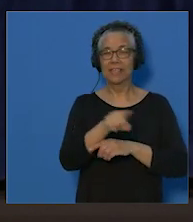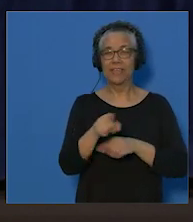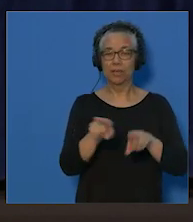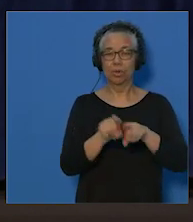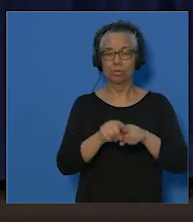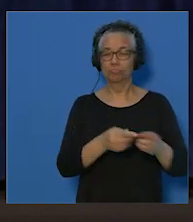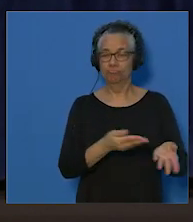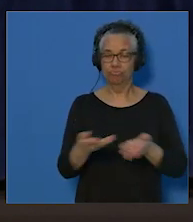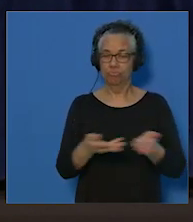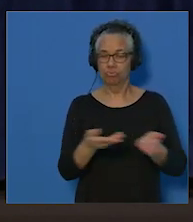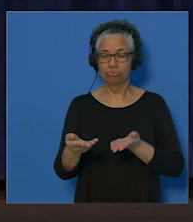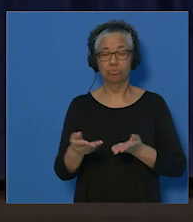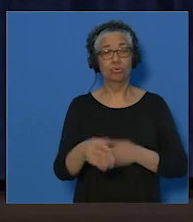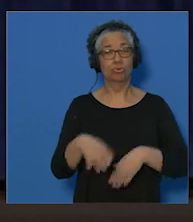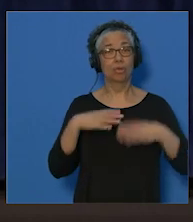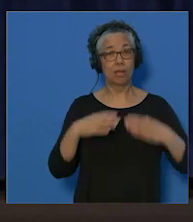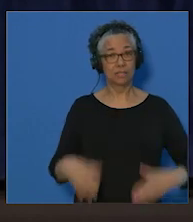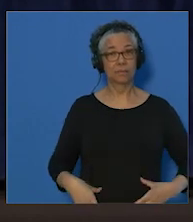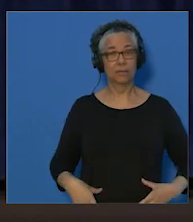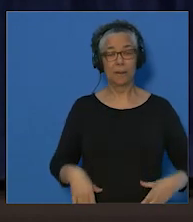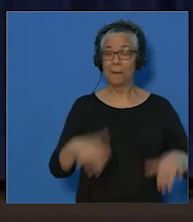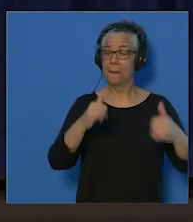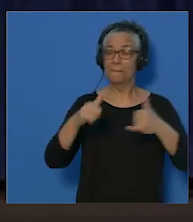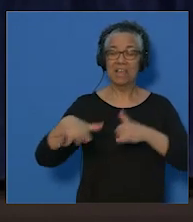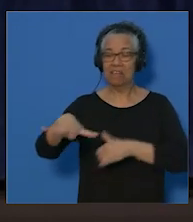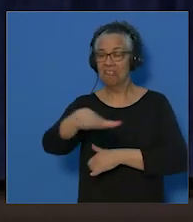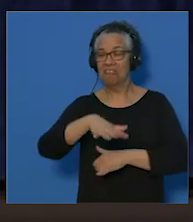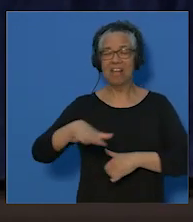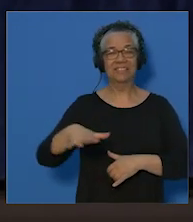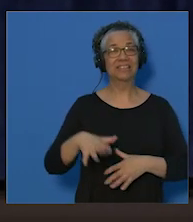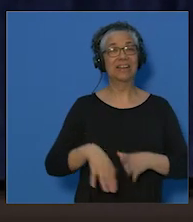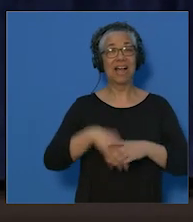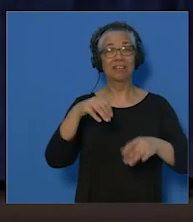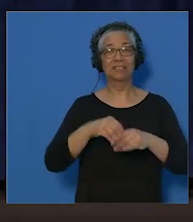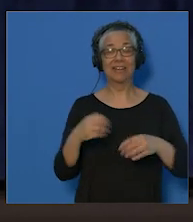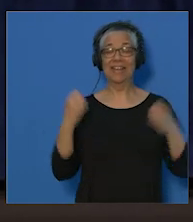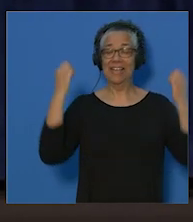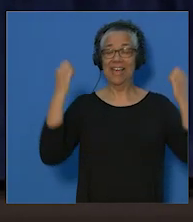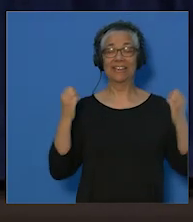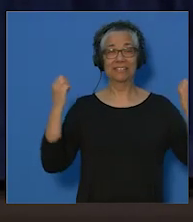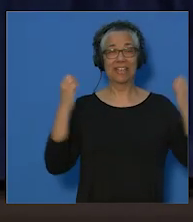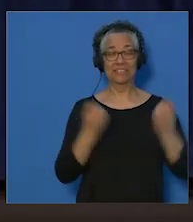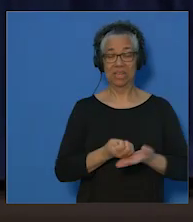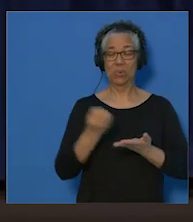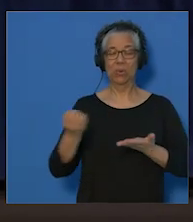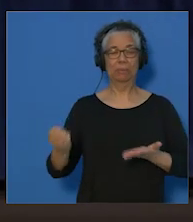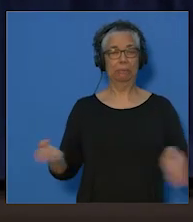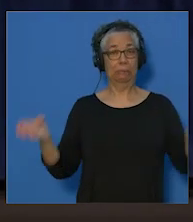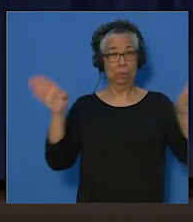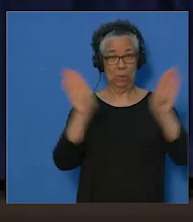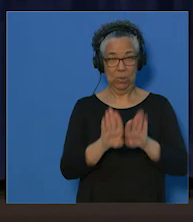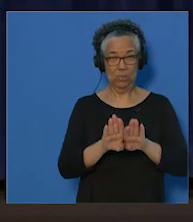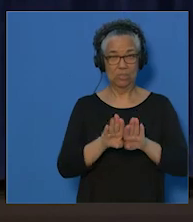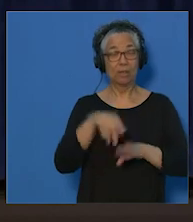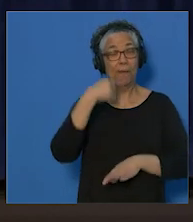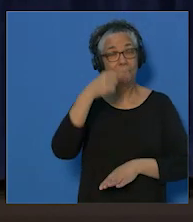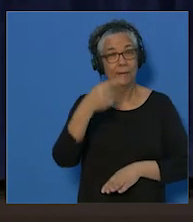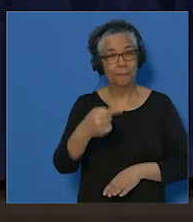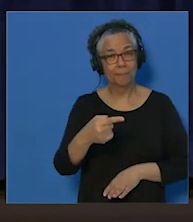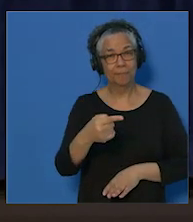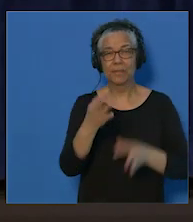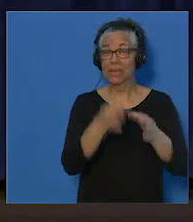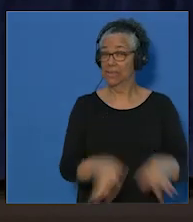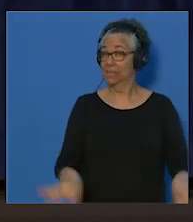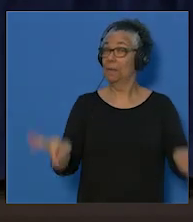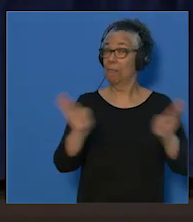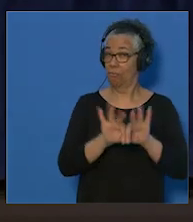customers. Playgrounds and outdoor exercise equipment in public parks shall remain closed to the public. This is